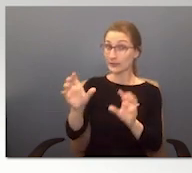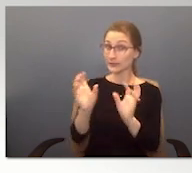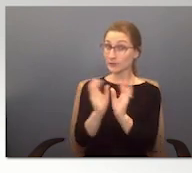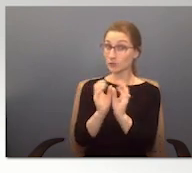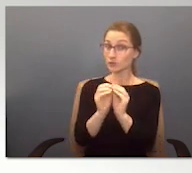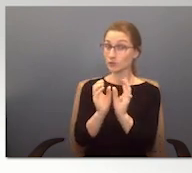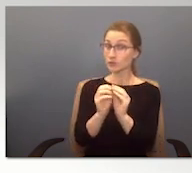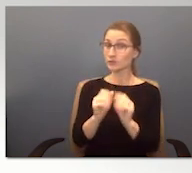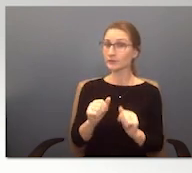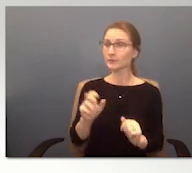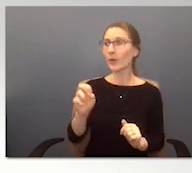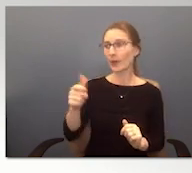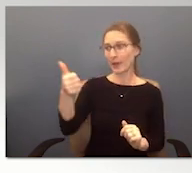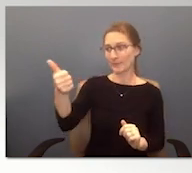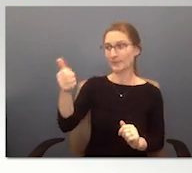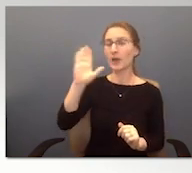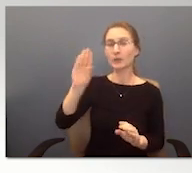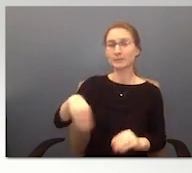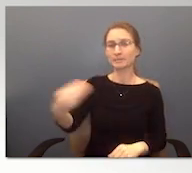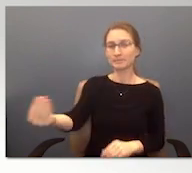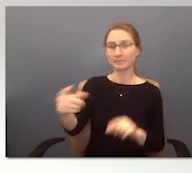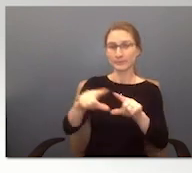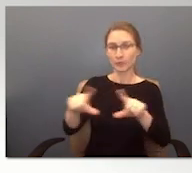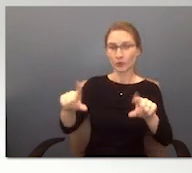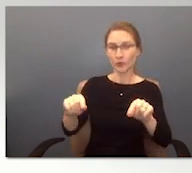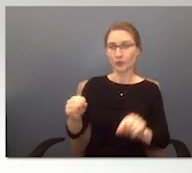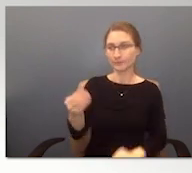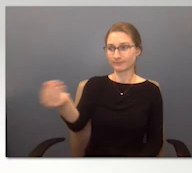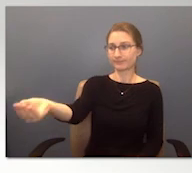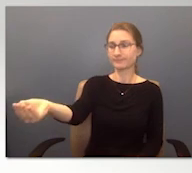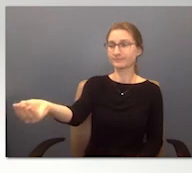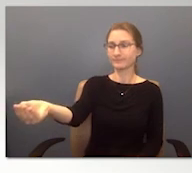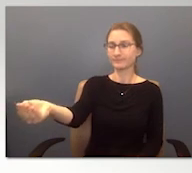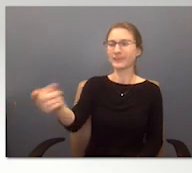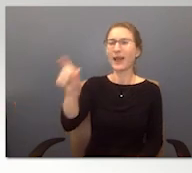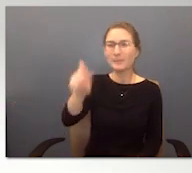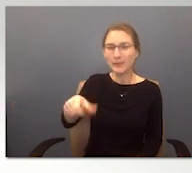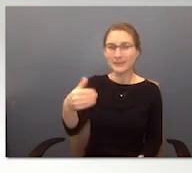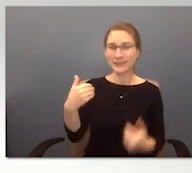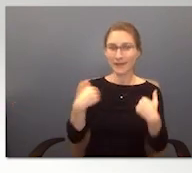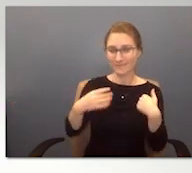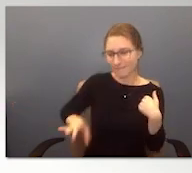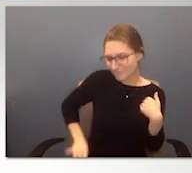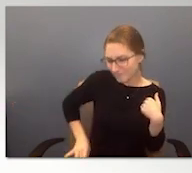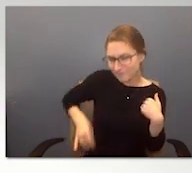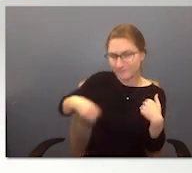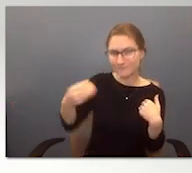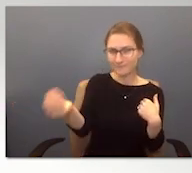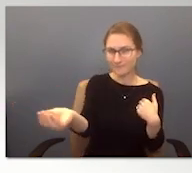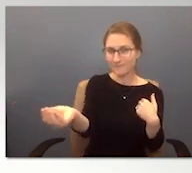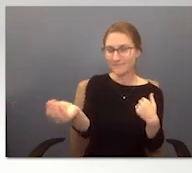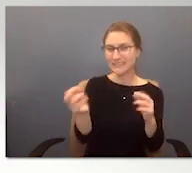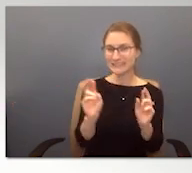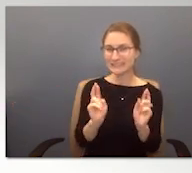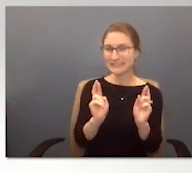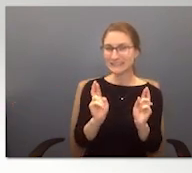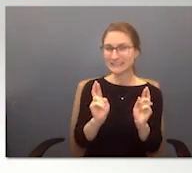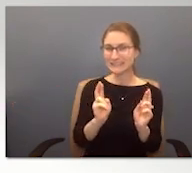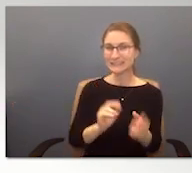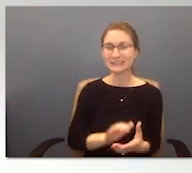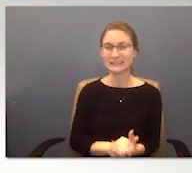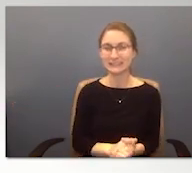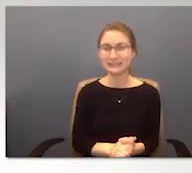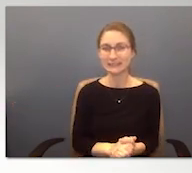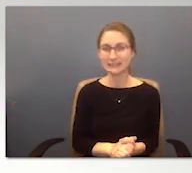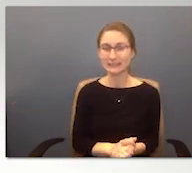the session? Yeah? Okay. Yeah, let me give you my card. If I know that I must have one. I'm hoping, please help